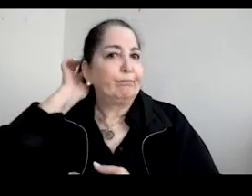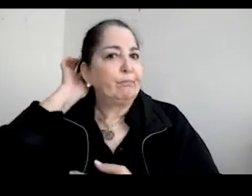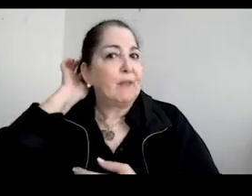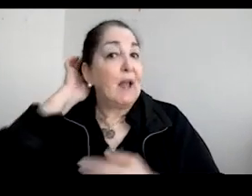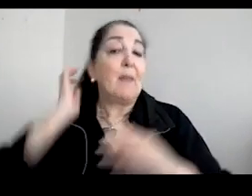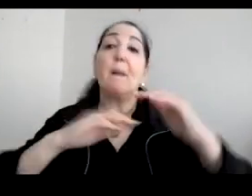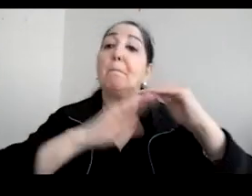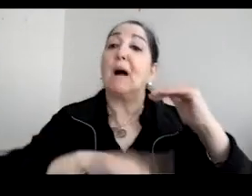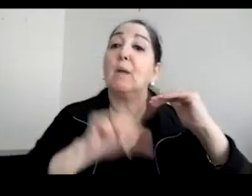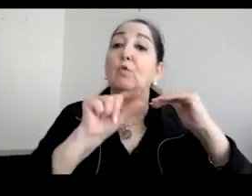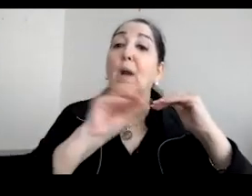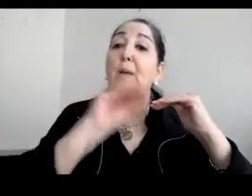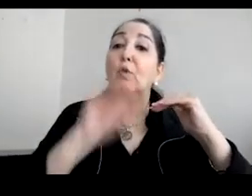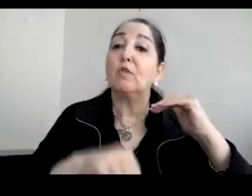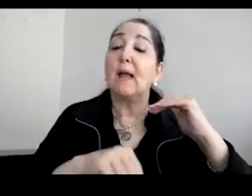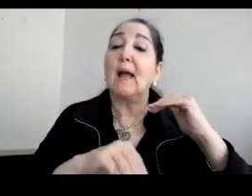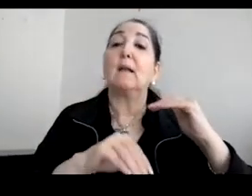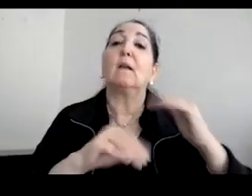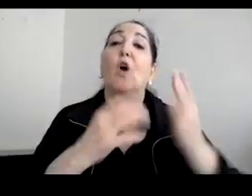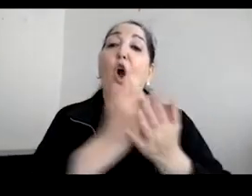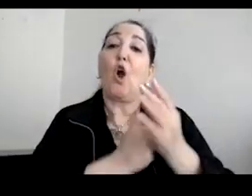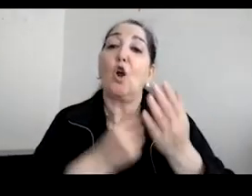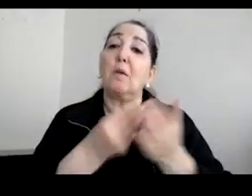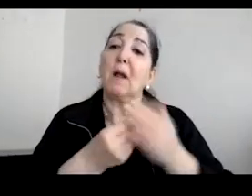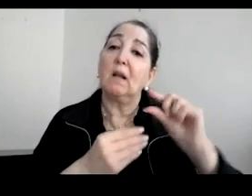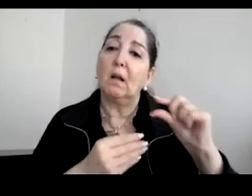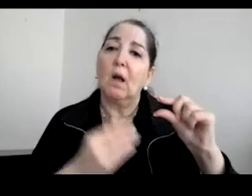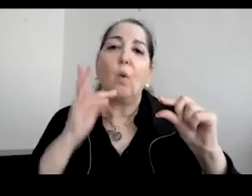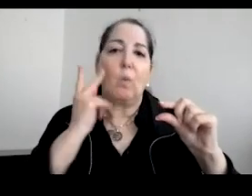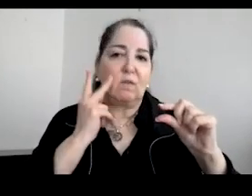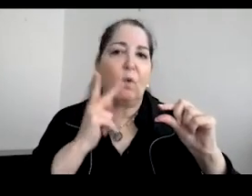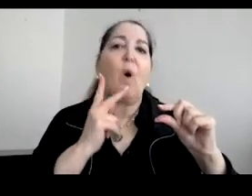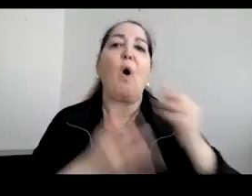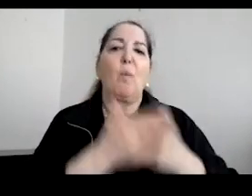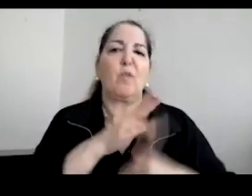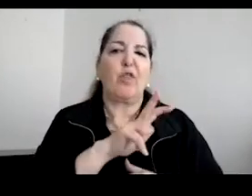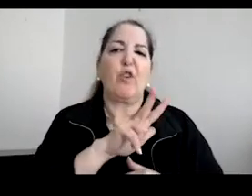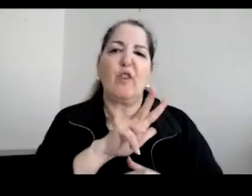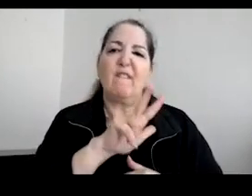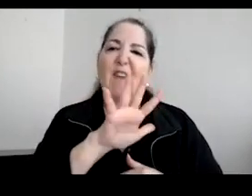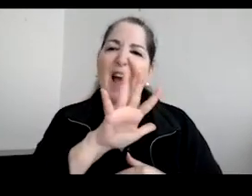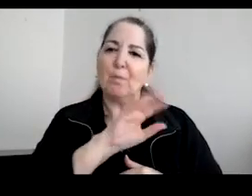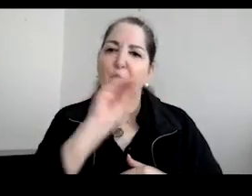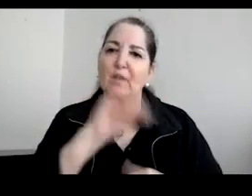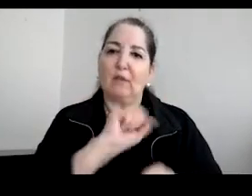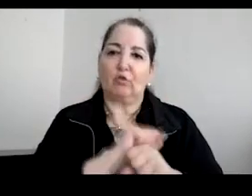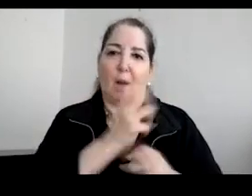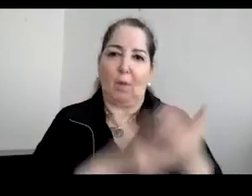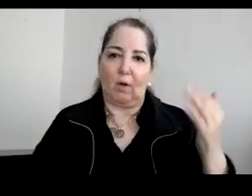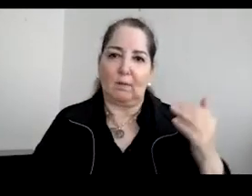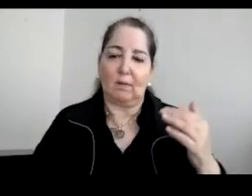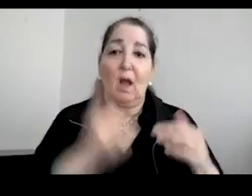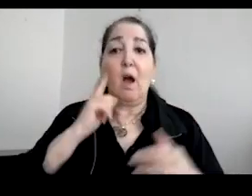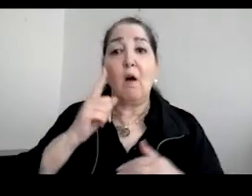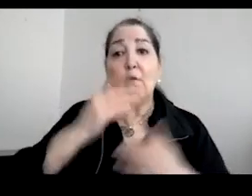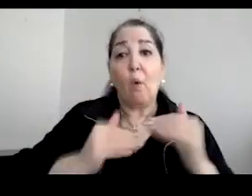20% of wage earners, we saw declines in employment of almost 35%, whereas for people in the top quintile